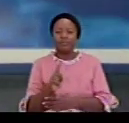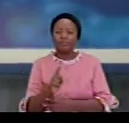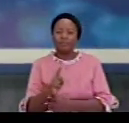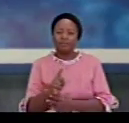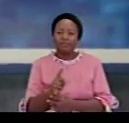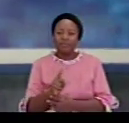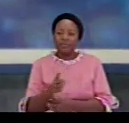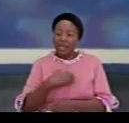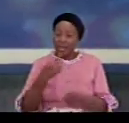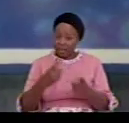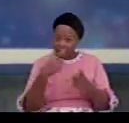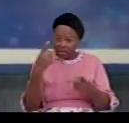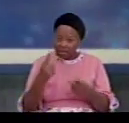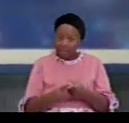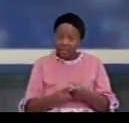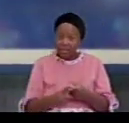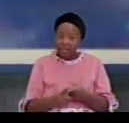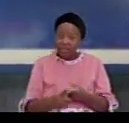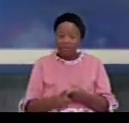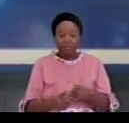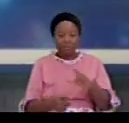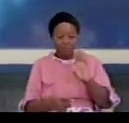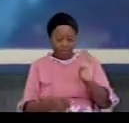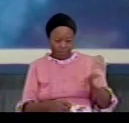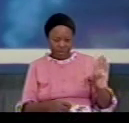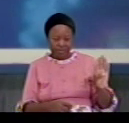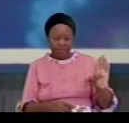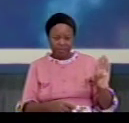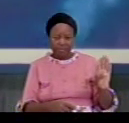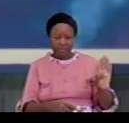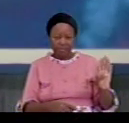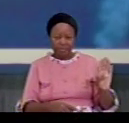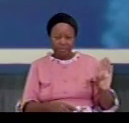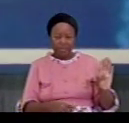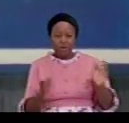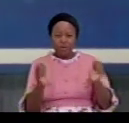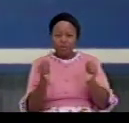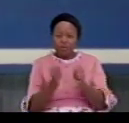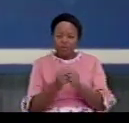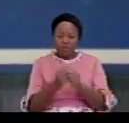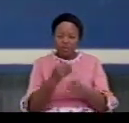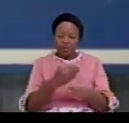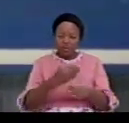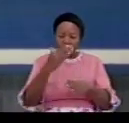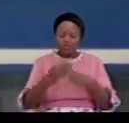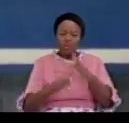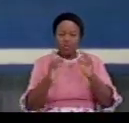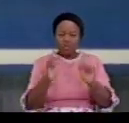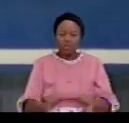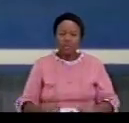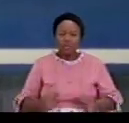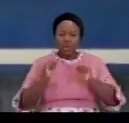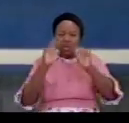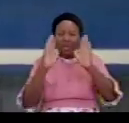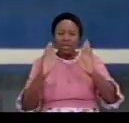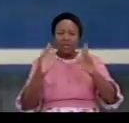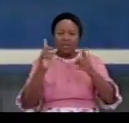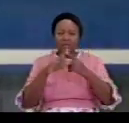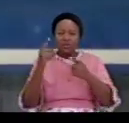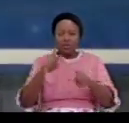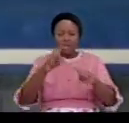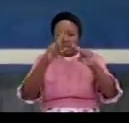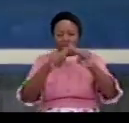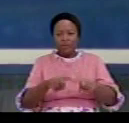And then believe with absolute surrender to the